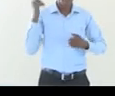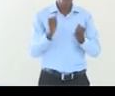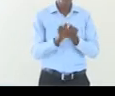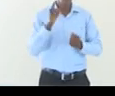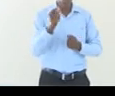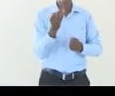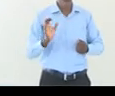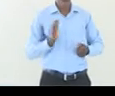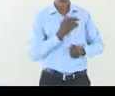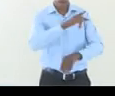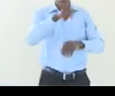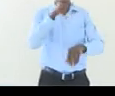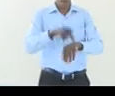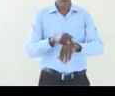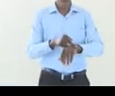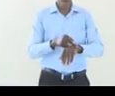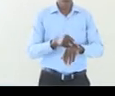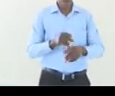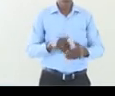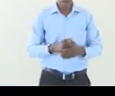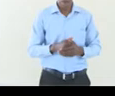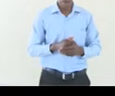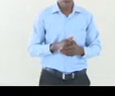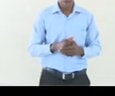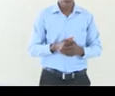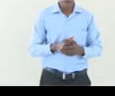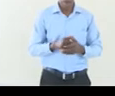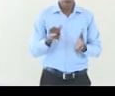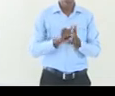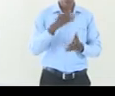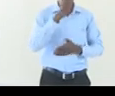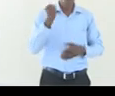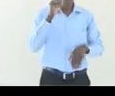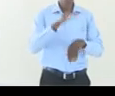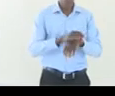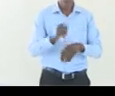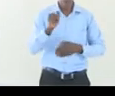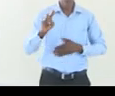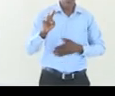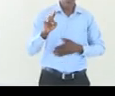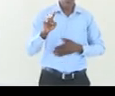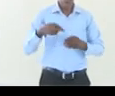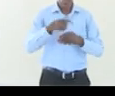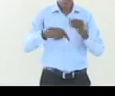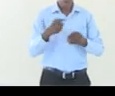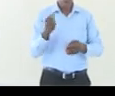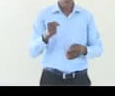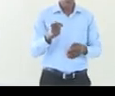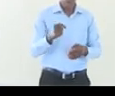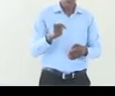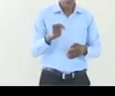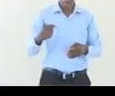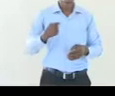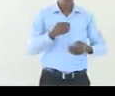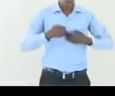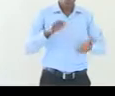our principal of one of our secondary schools that was on TV about the fact that we